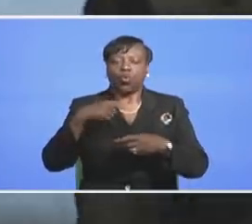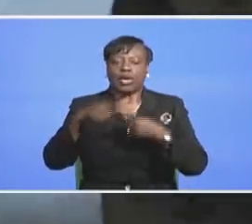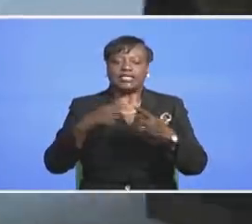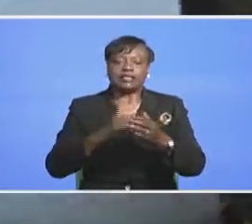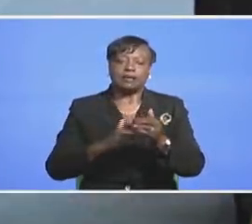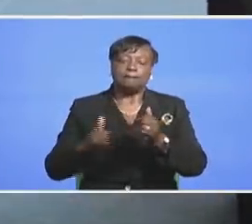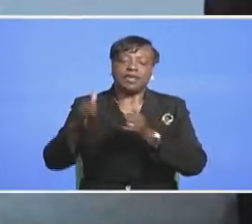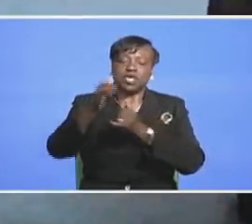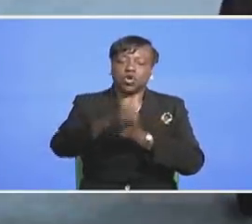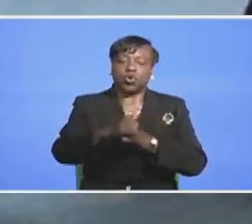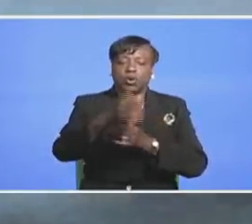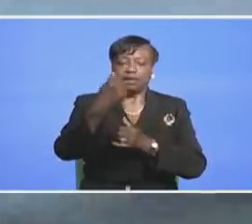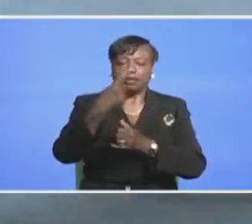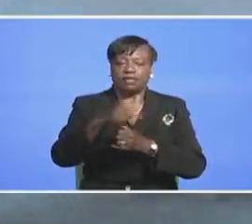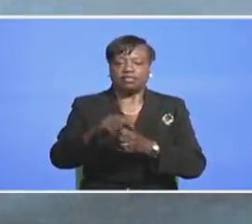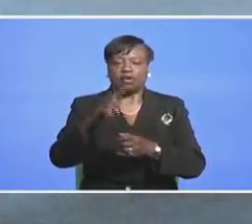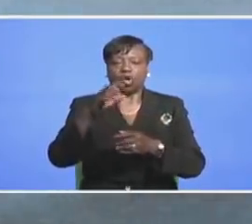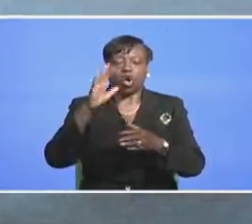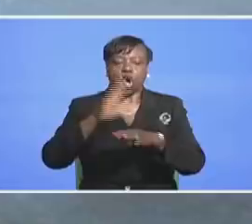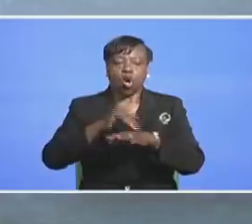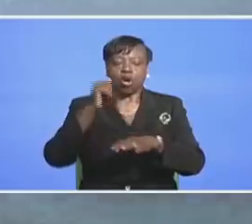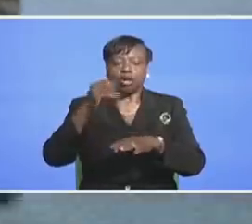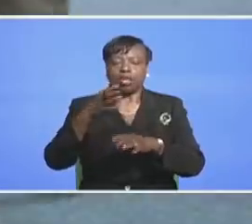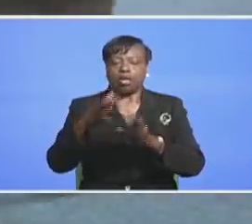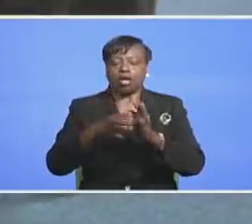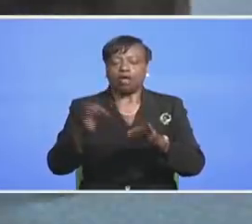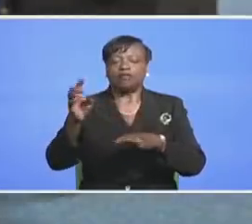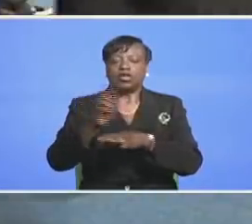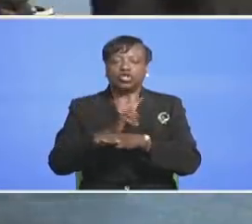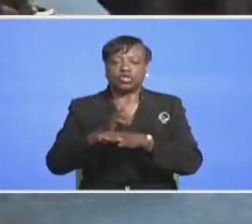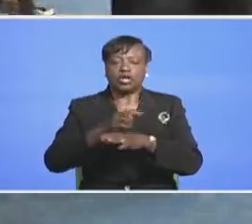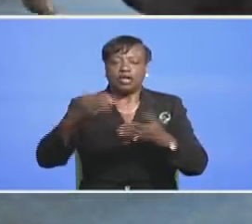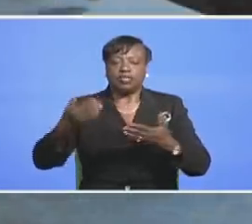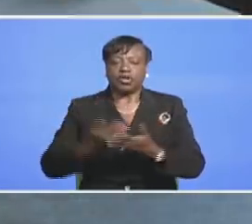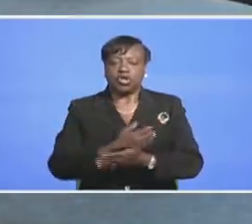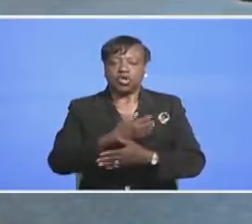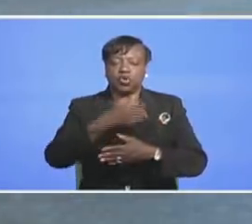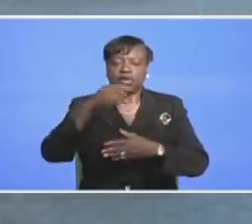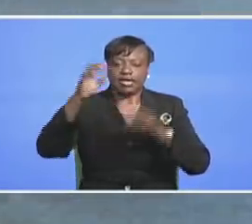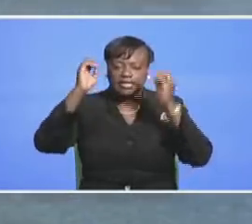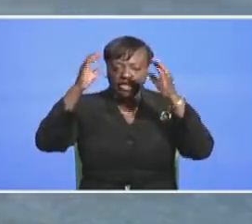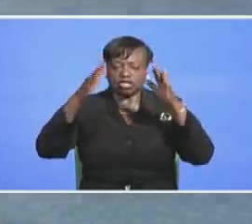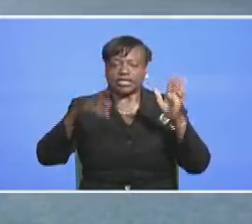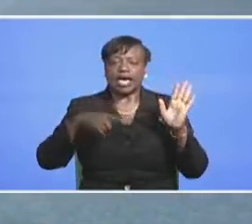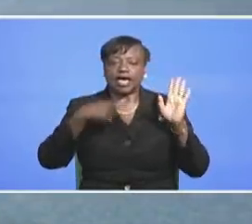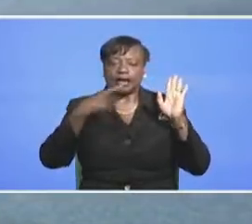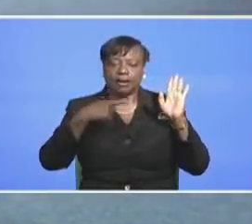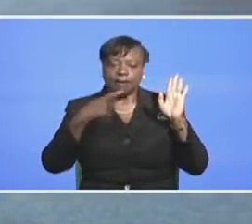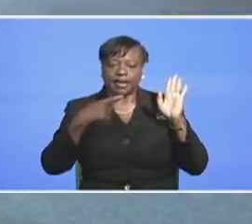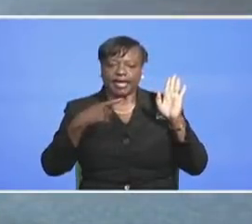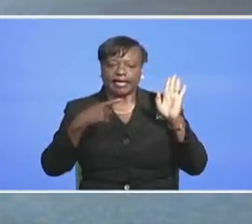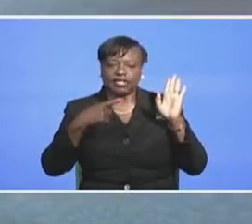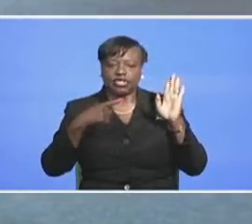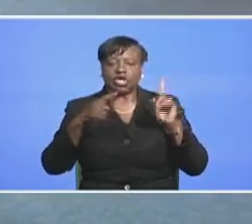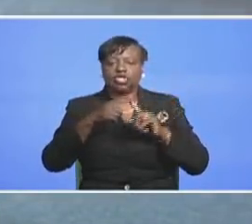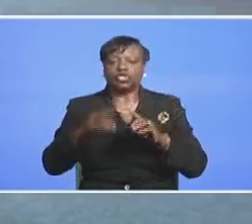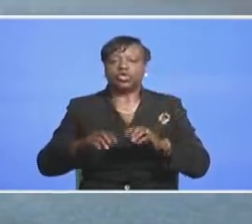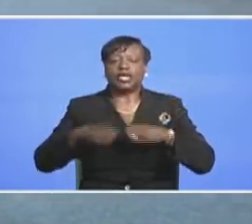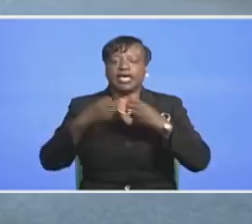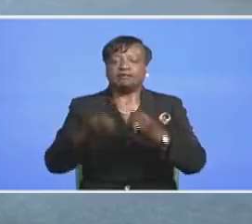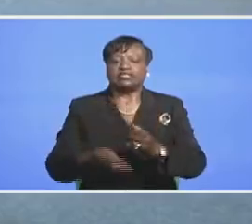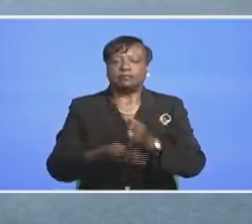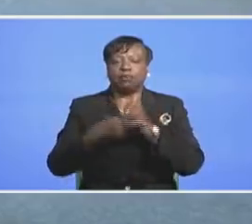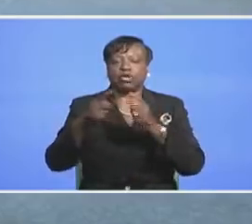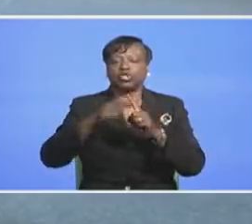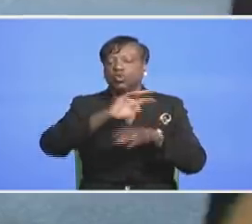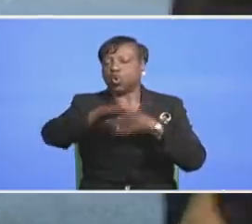much-anticipated pinning of the graduates and a pledge by the new teachers to promote equity in education, to give strong support to all students, and to uphold